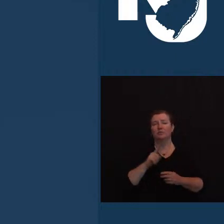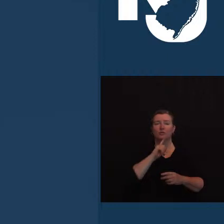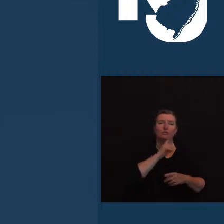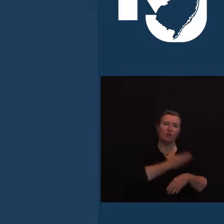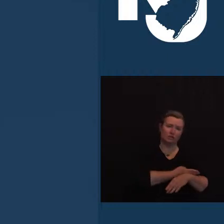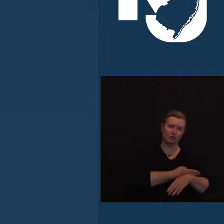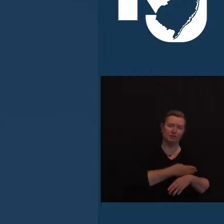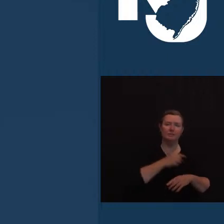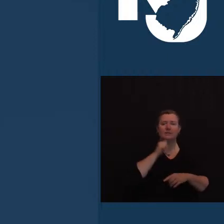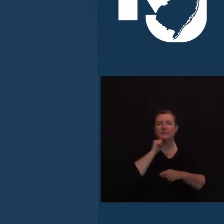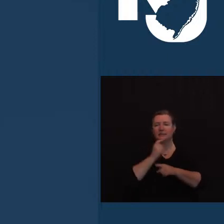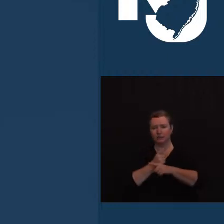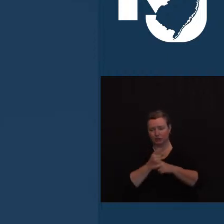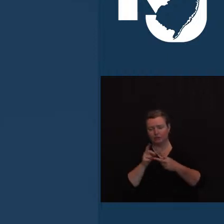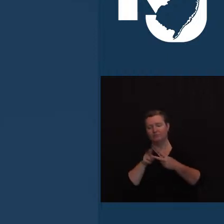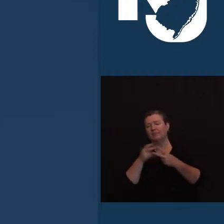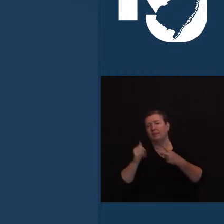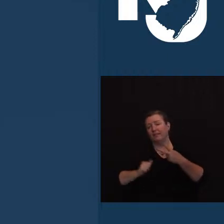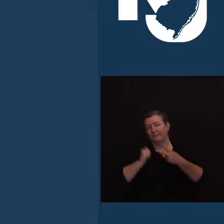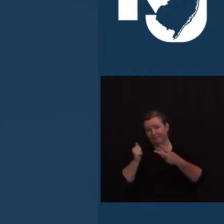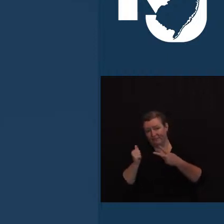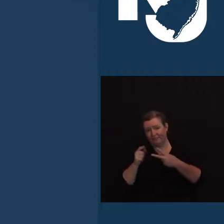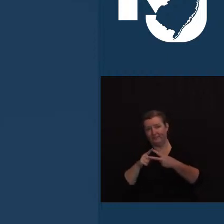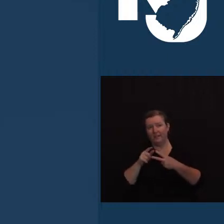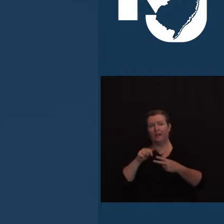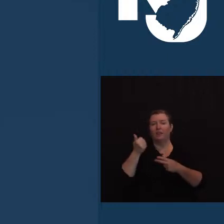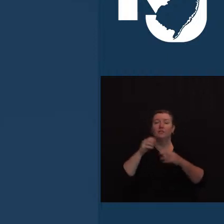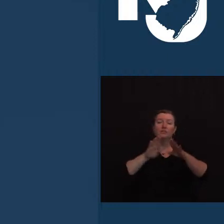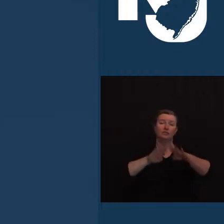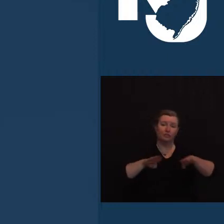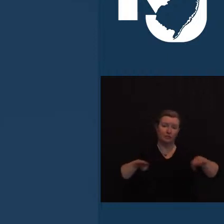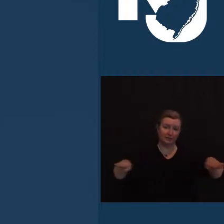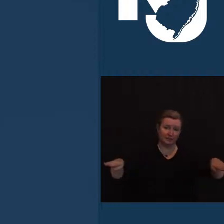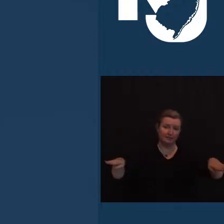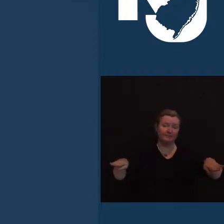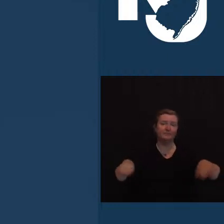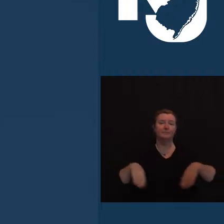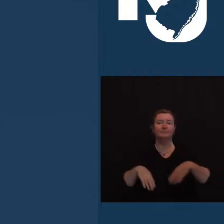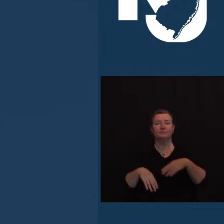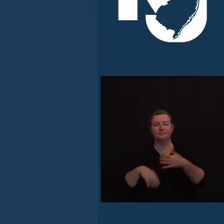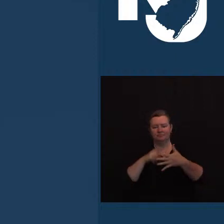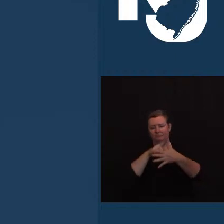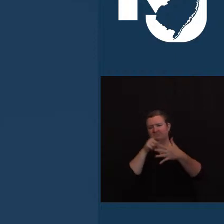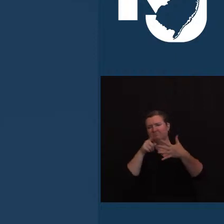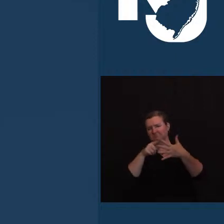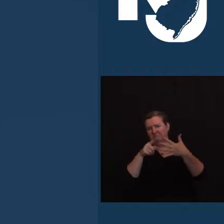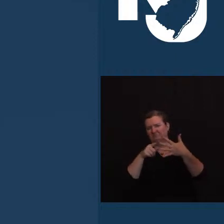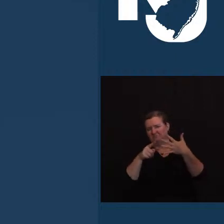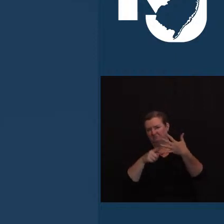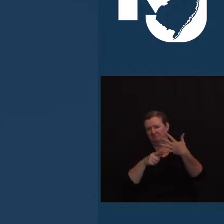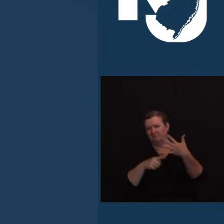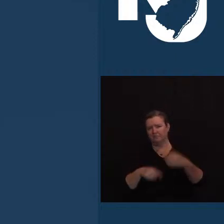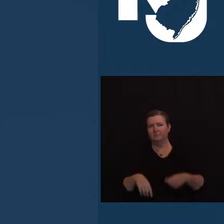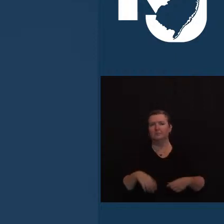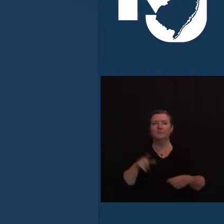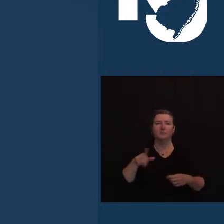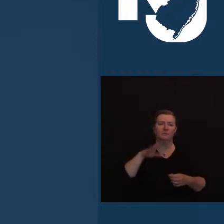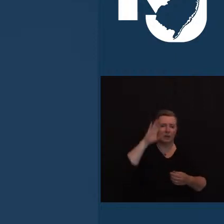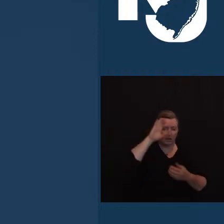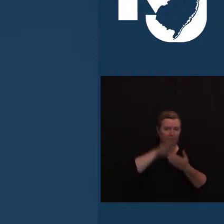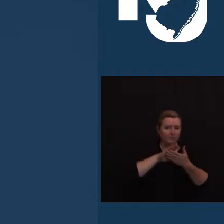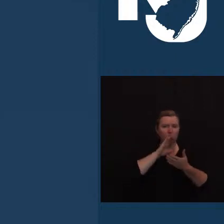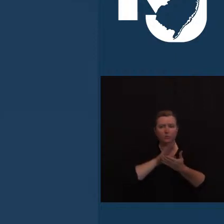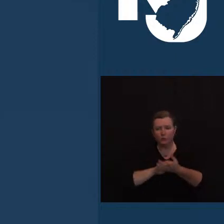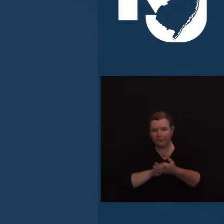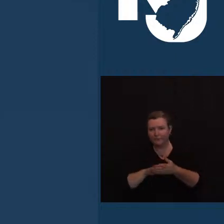children, Charisse, Victor, Antonio, James, and David and their spouses, as well as nephews, Charles, Robert, and Eugene, and